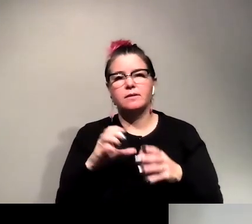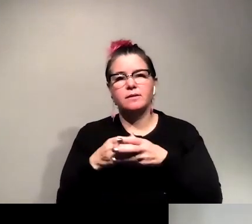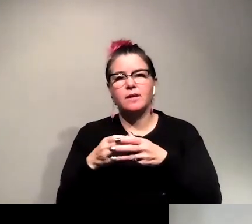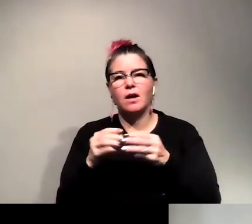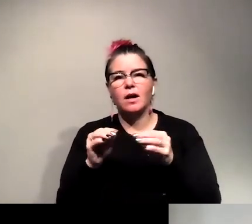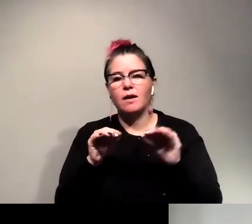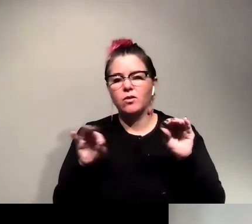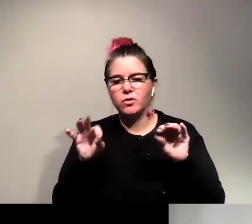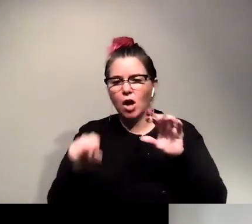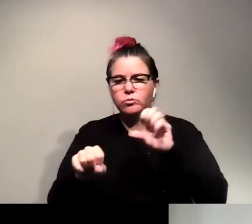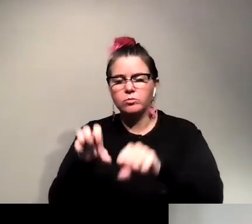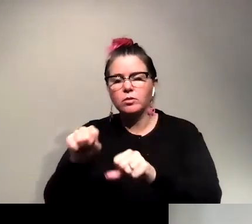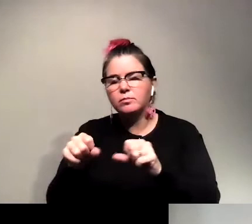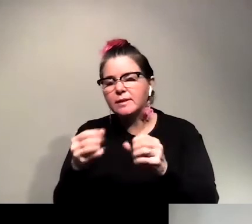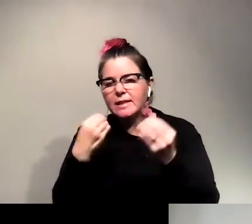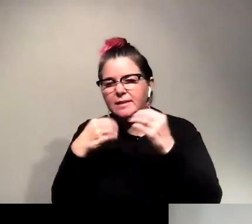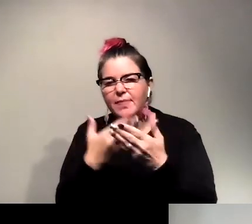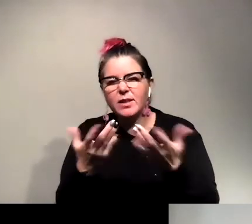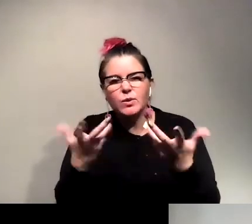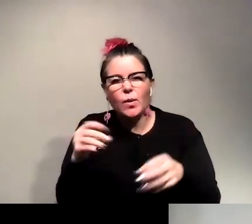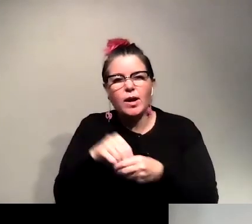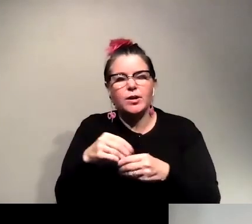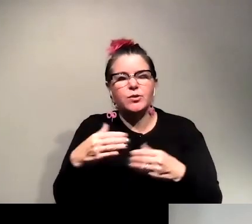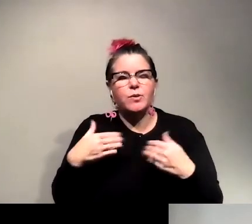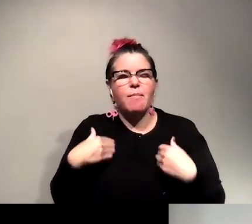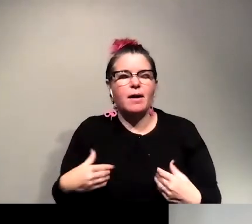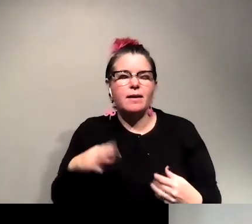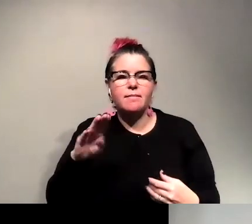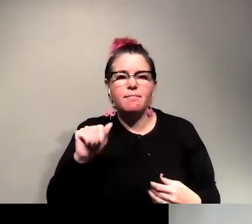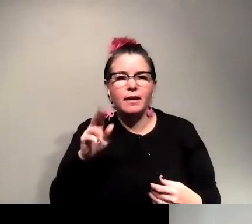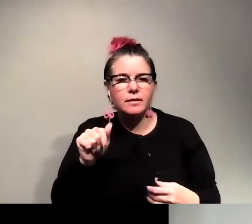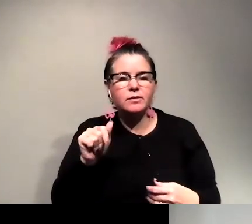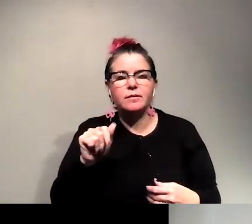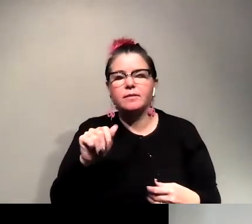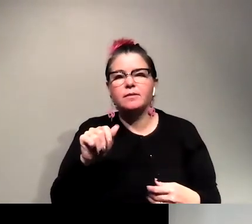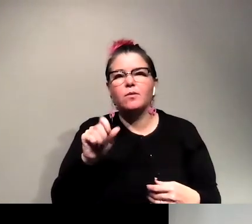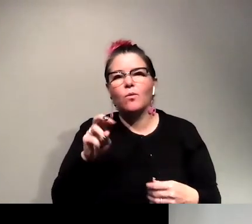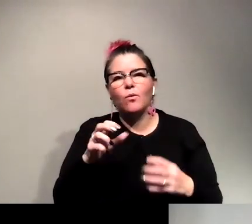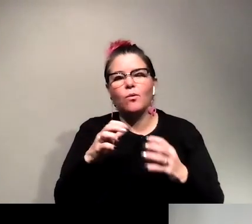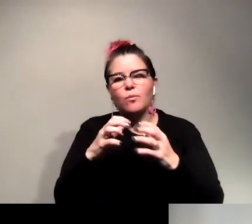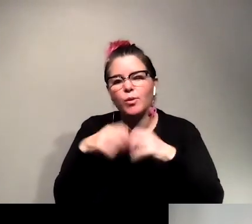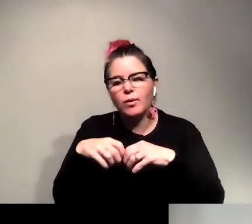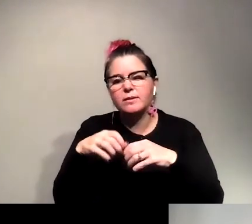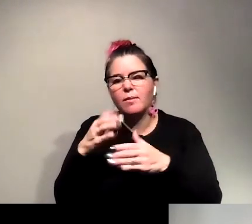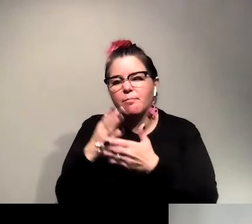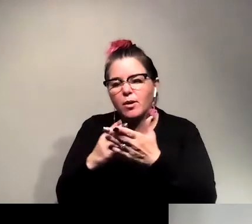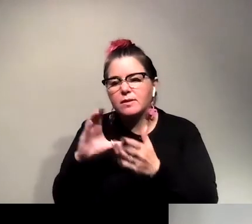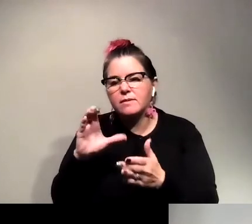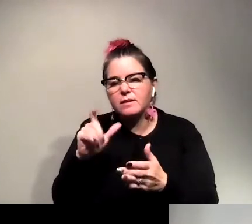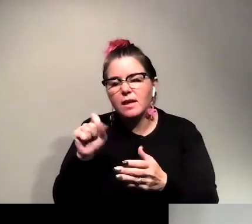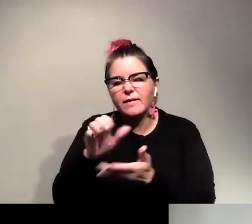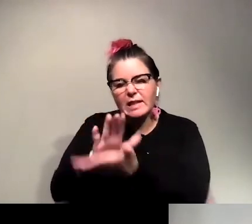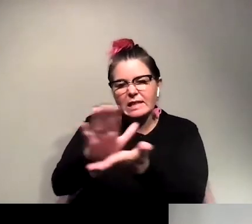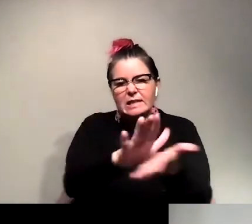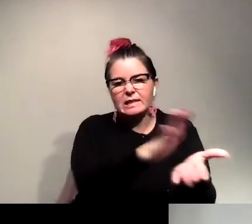gobbles everything up that you don't want in your body, either bacteria or like broken down bits of cells and stuff that they just need to basically clean